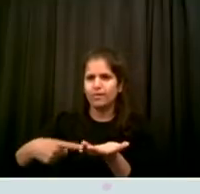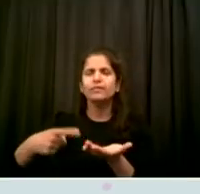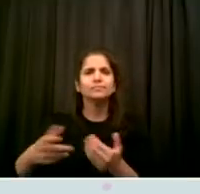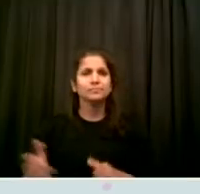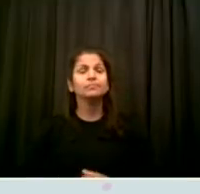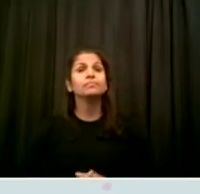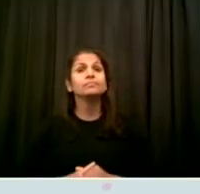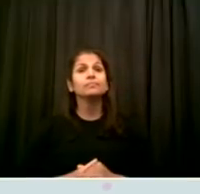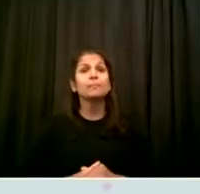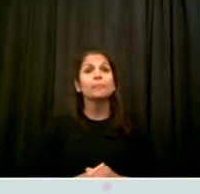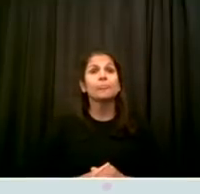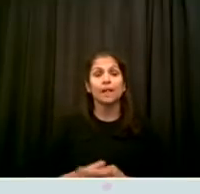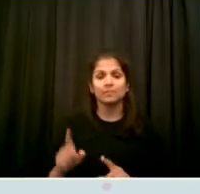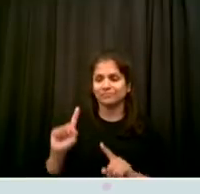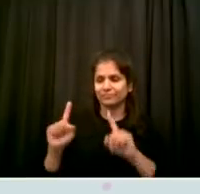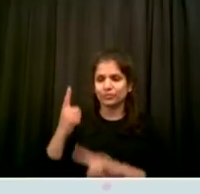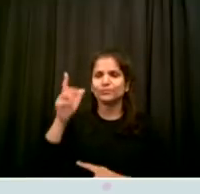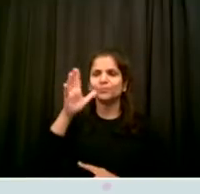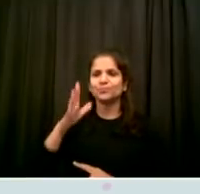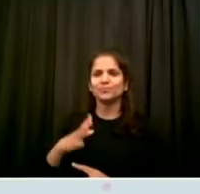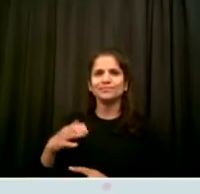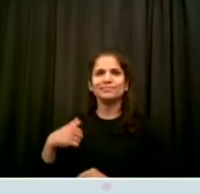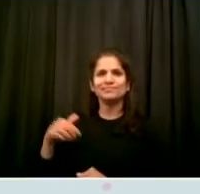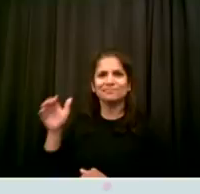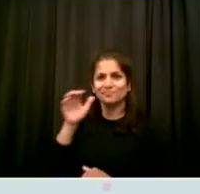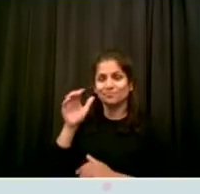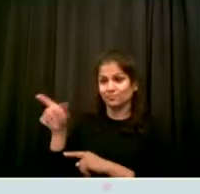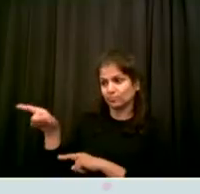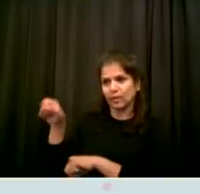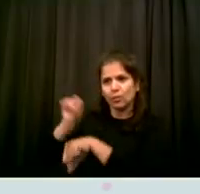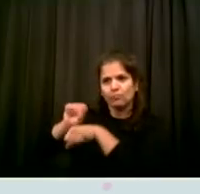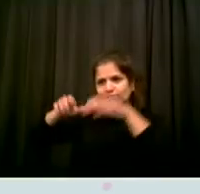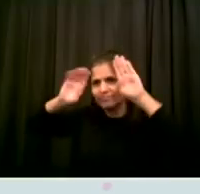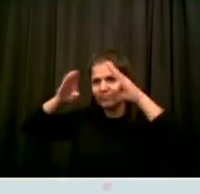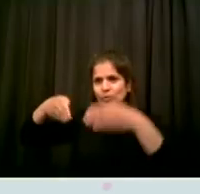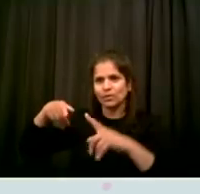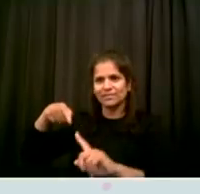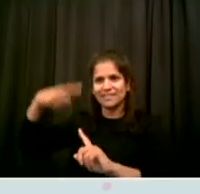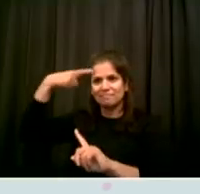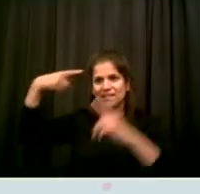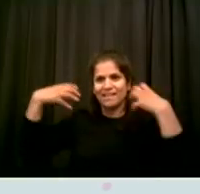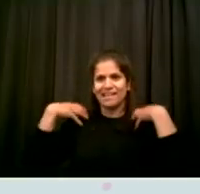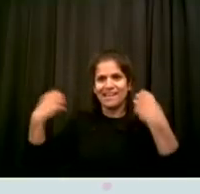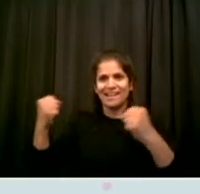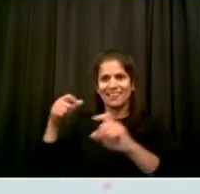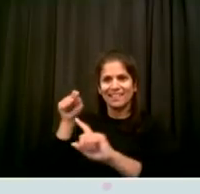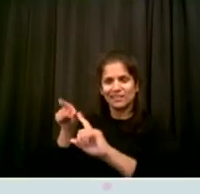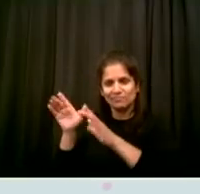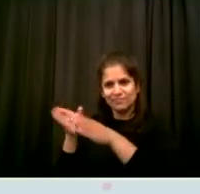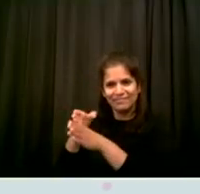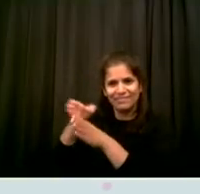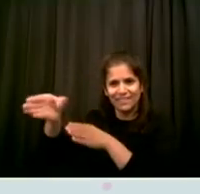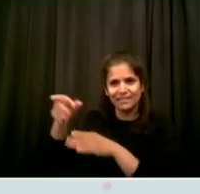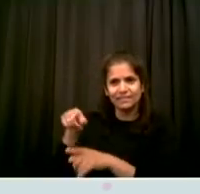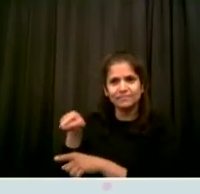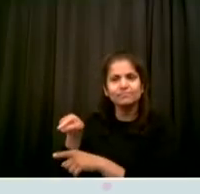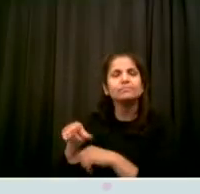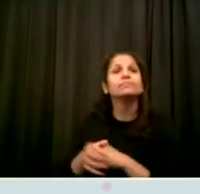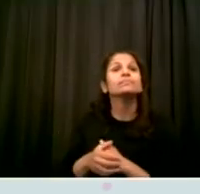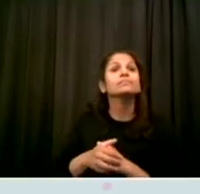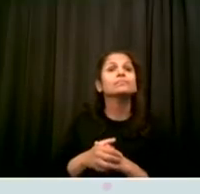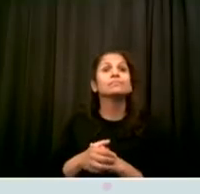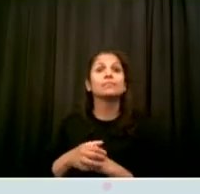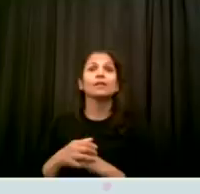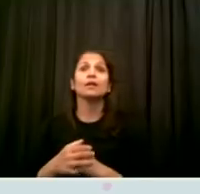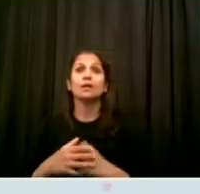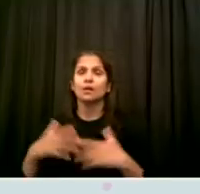been the focus of her work over these last 6+ years. That's what the Thrive Initiative is all about, making mental health as widely available